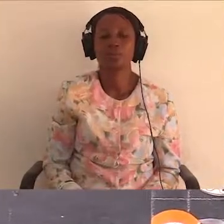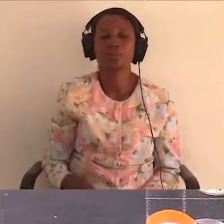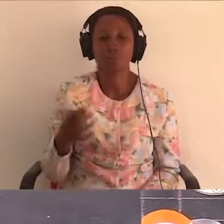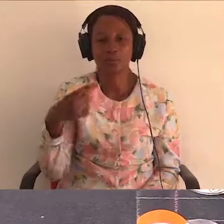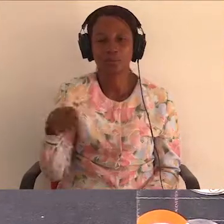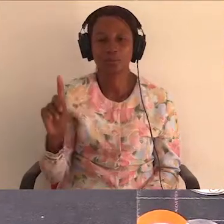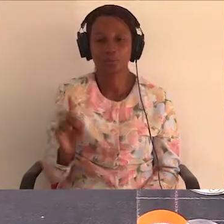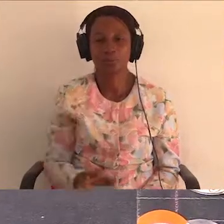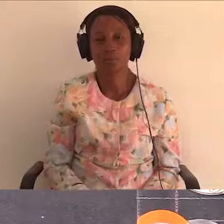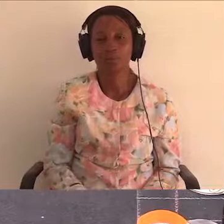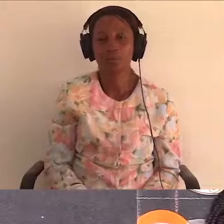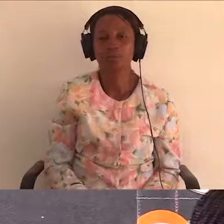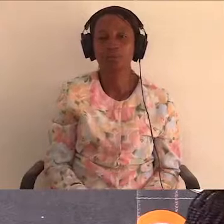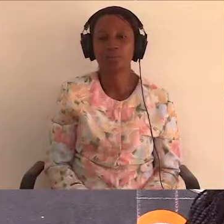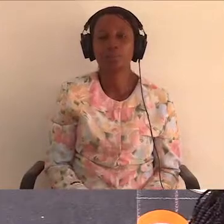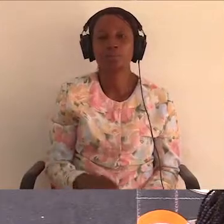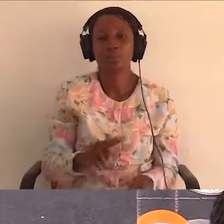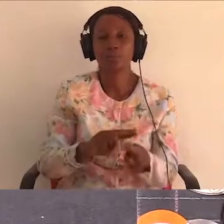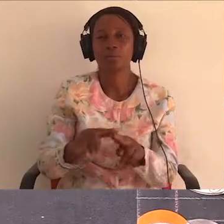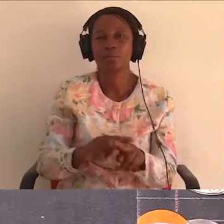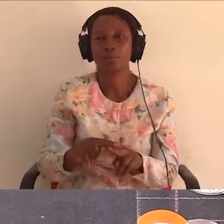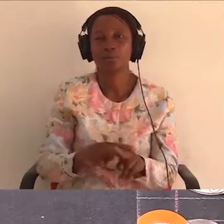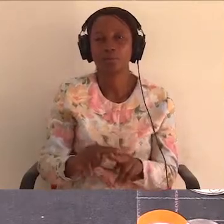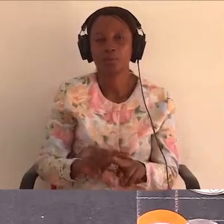Am I right? That is green.